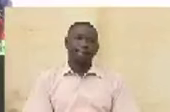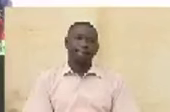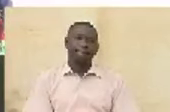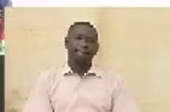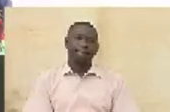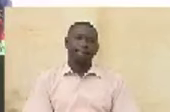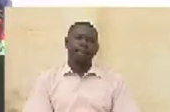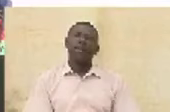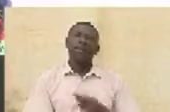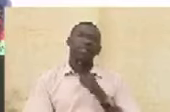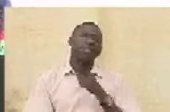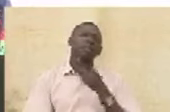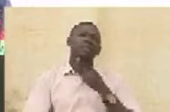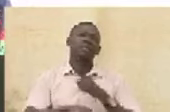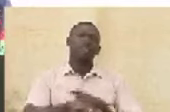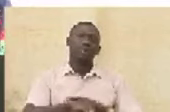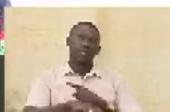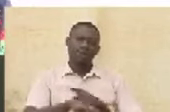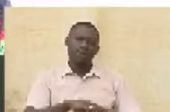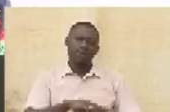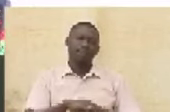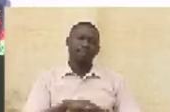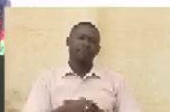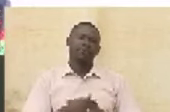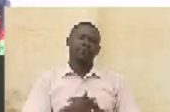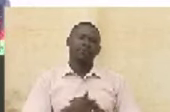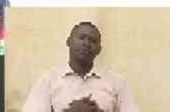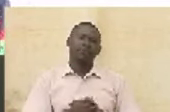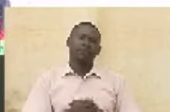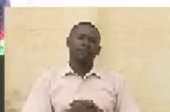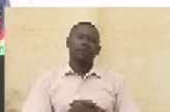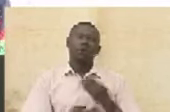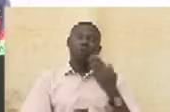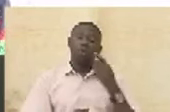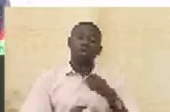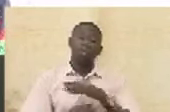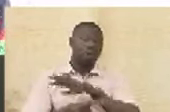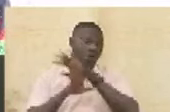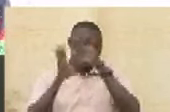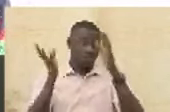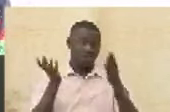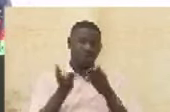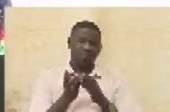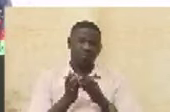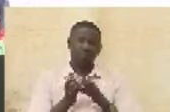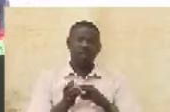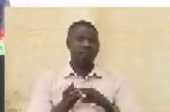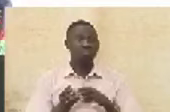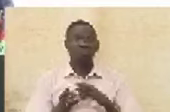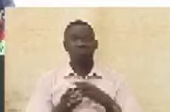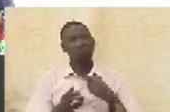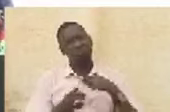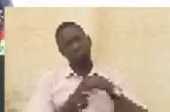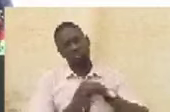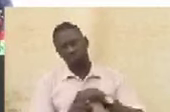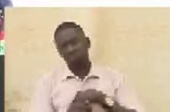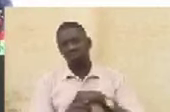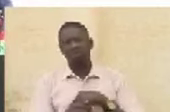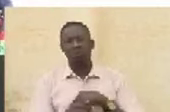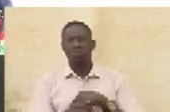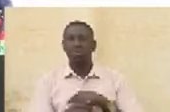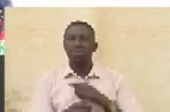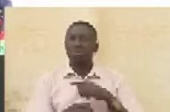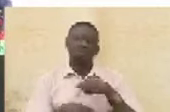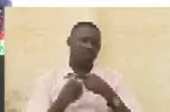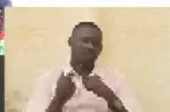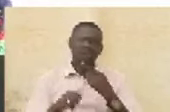At that moment, what all? When all of you were helpless about that situation, bring al bebe al halar me alongo